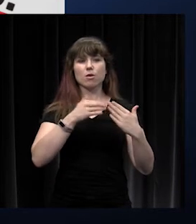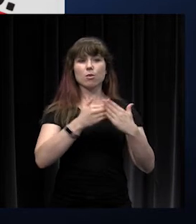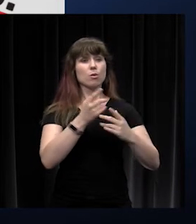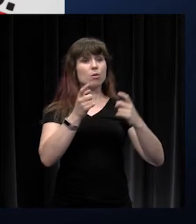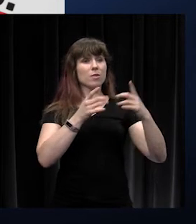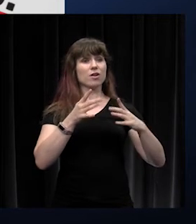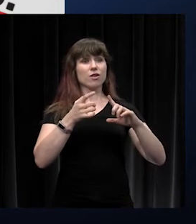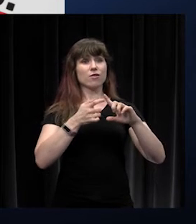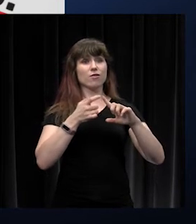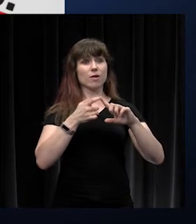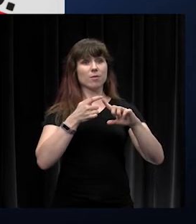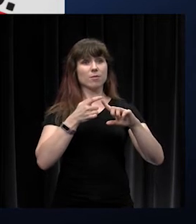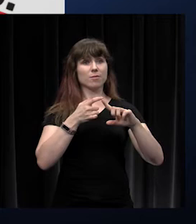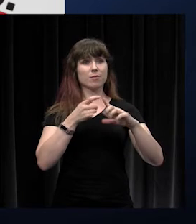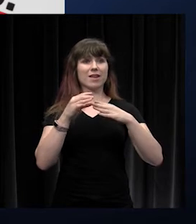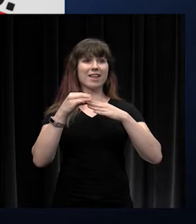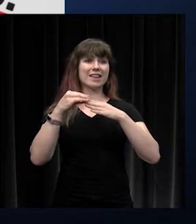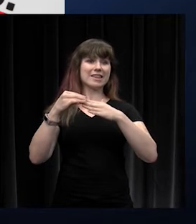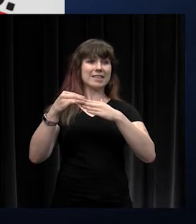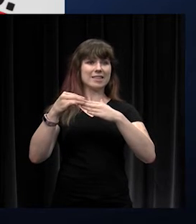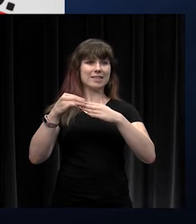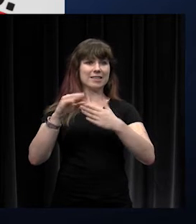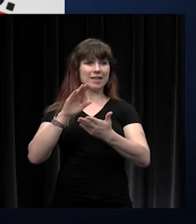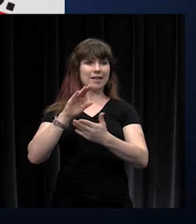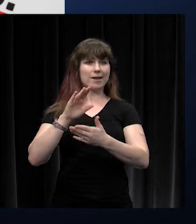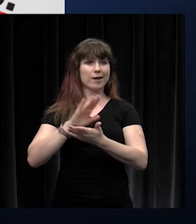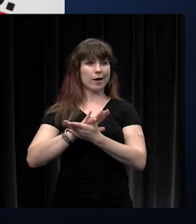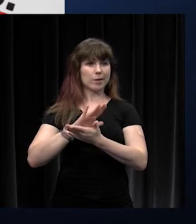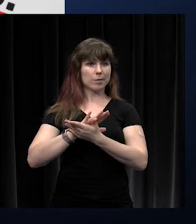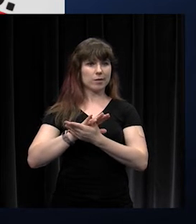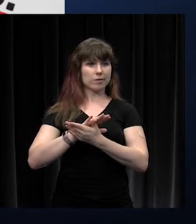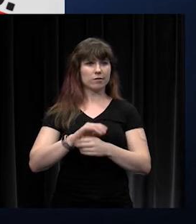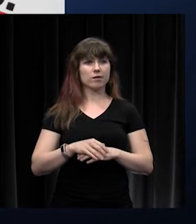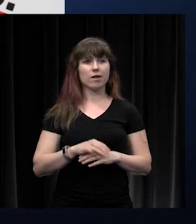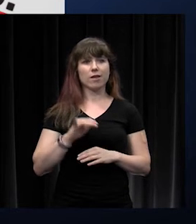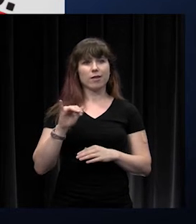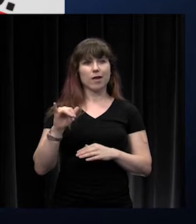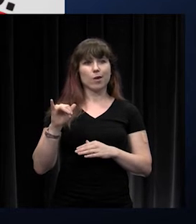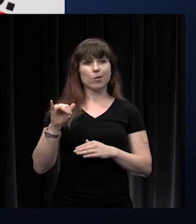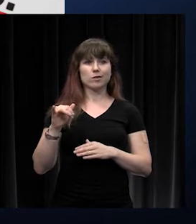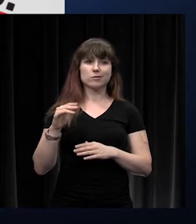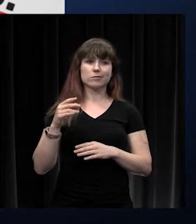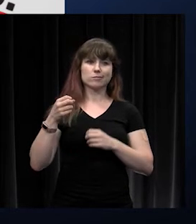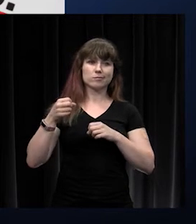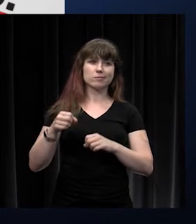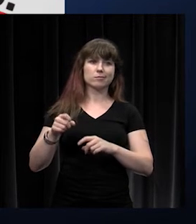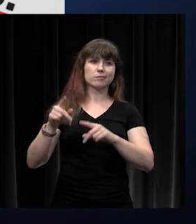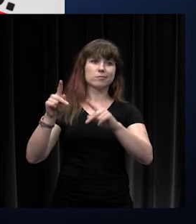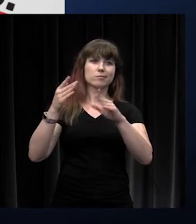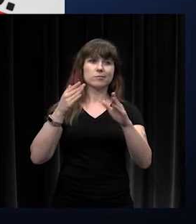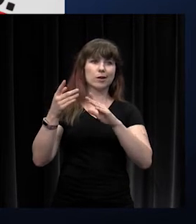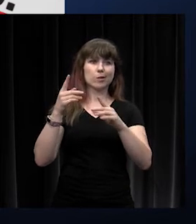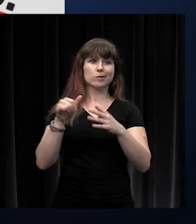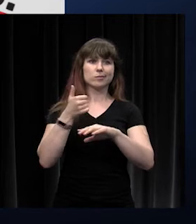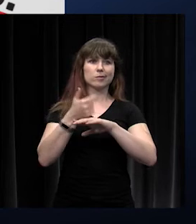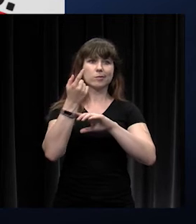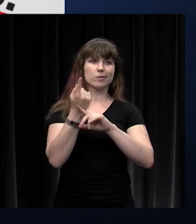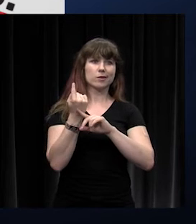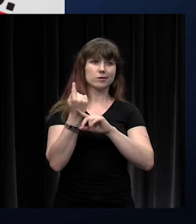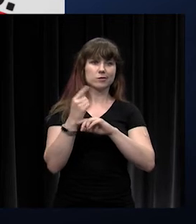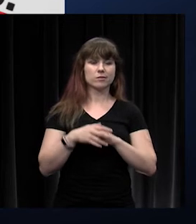actually came from the LEAD Academy, which was a succession planning opportunity that we created last year, and